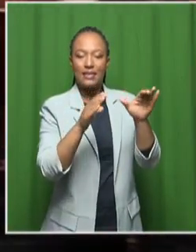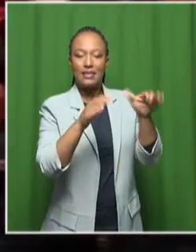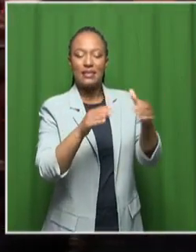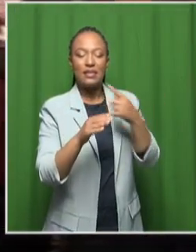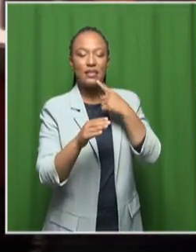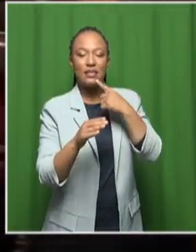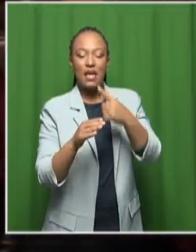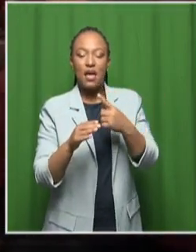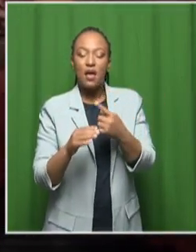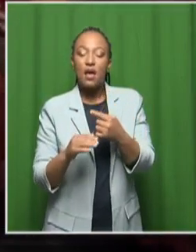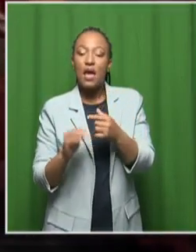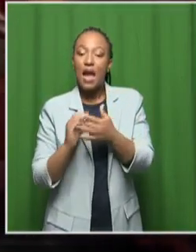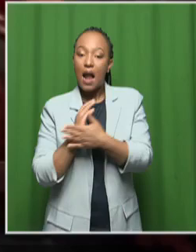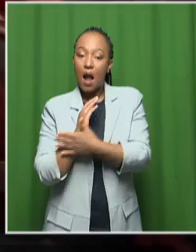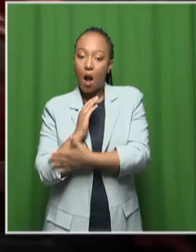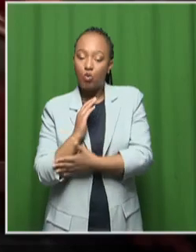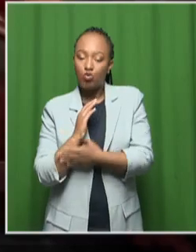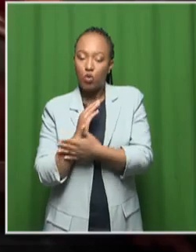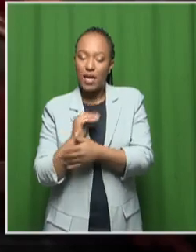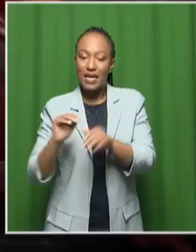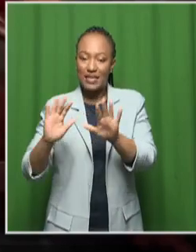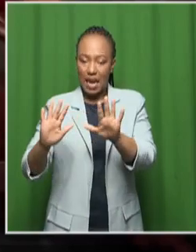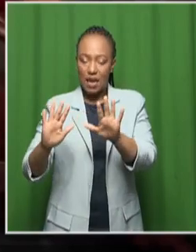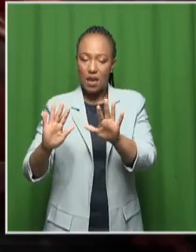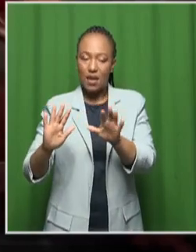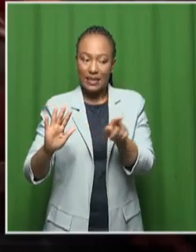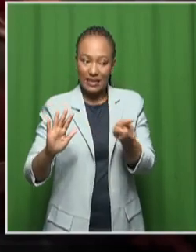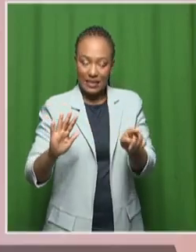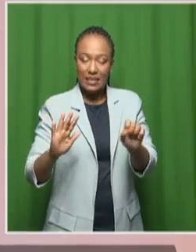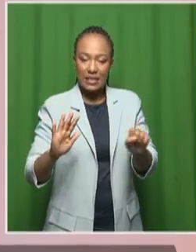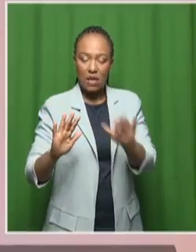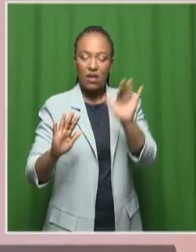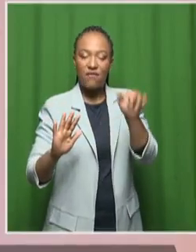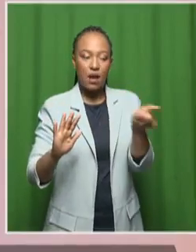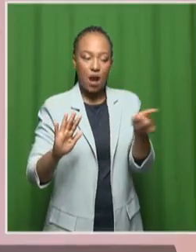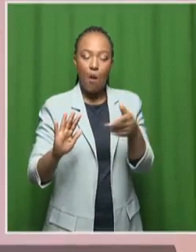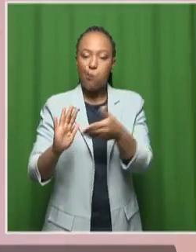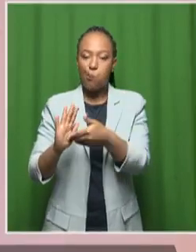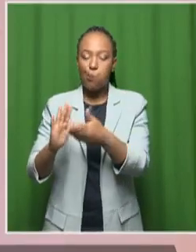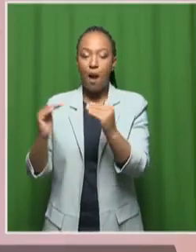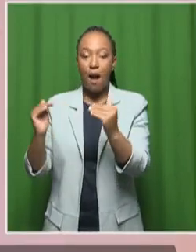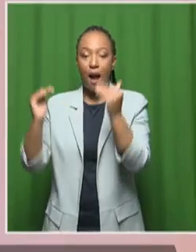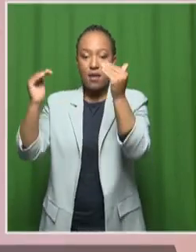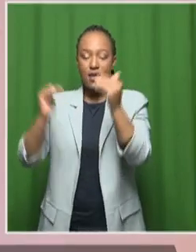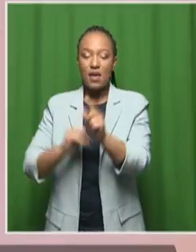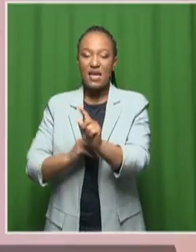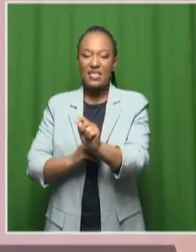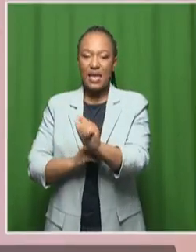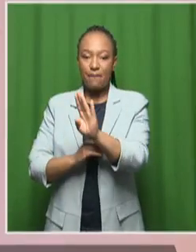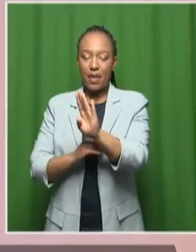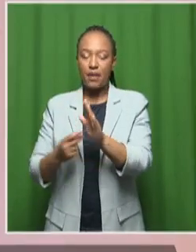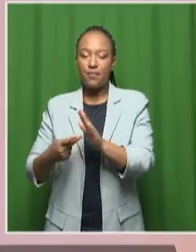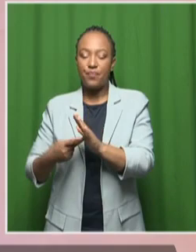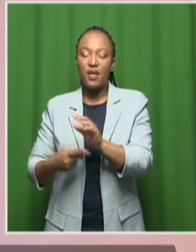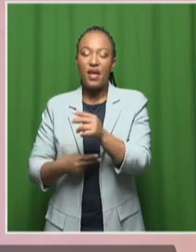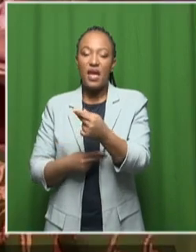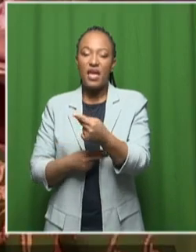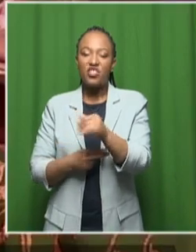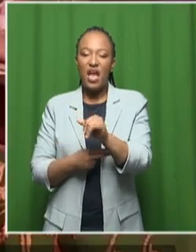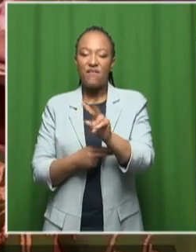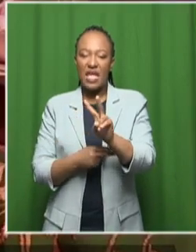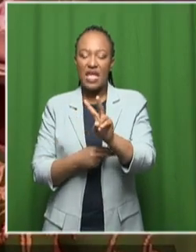10 countries where there is a high TB rate, a high TB and HIV